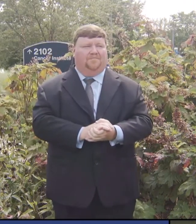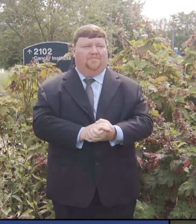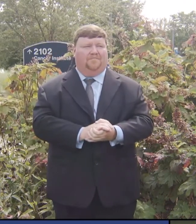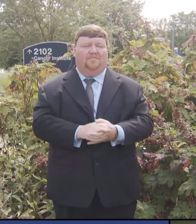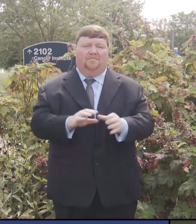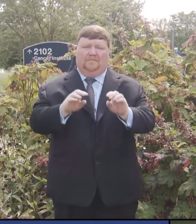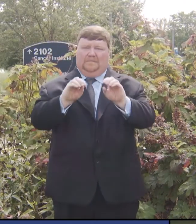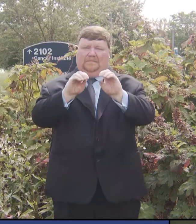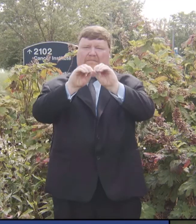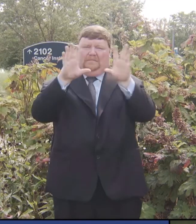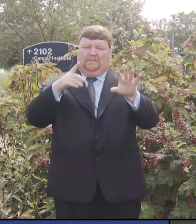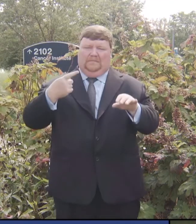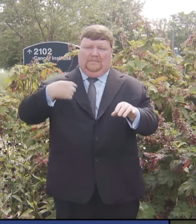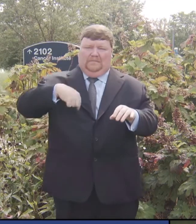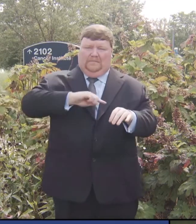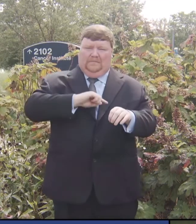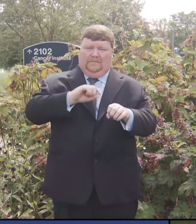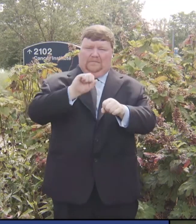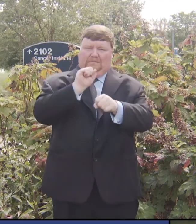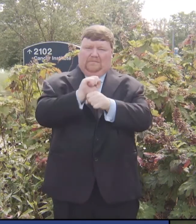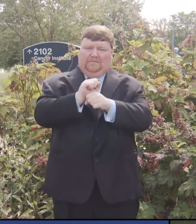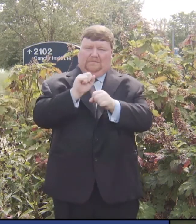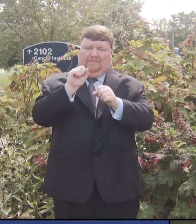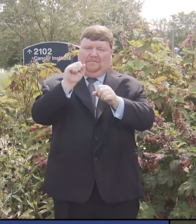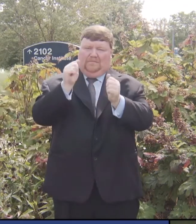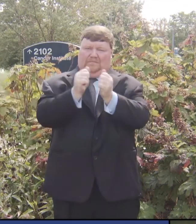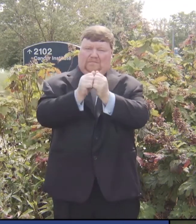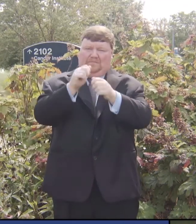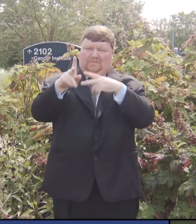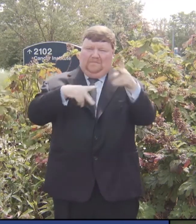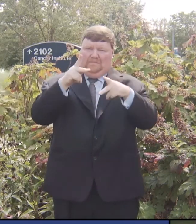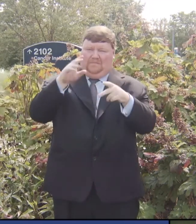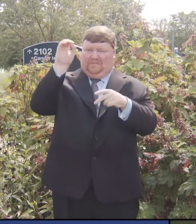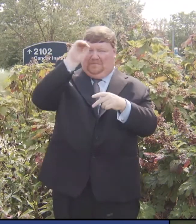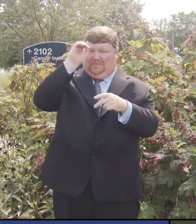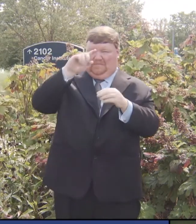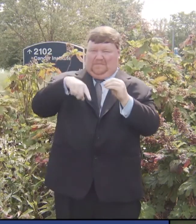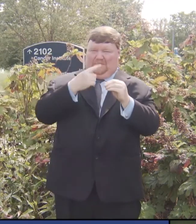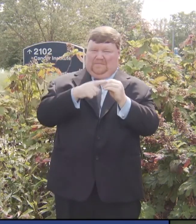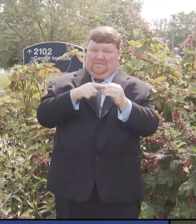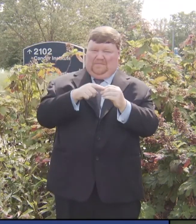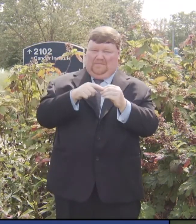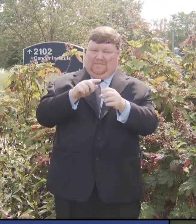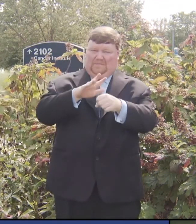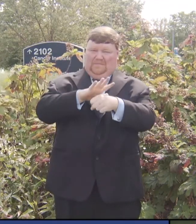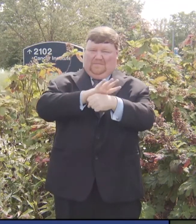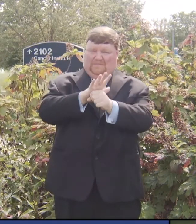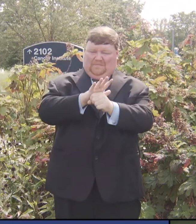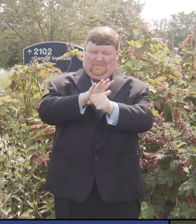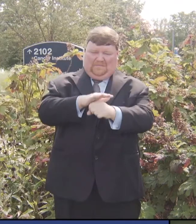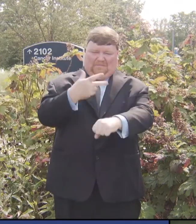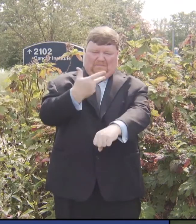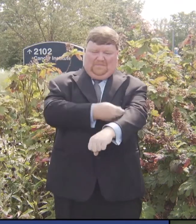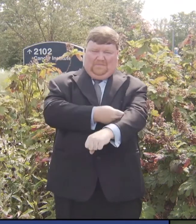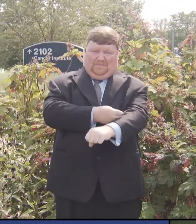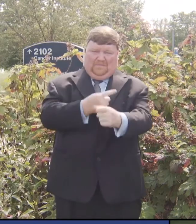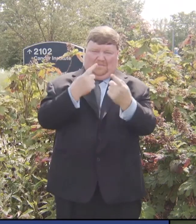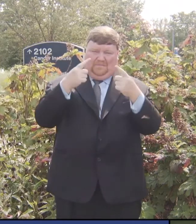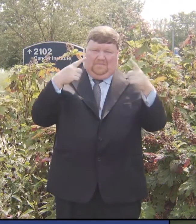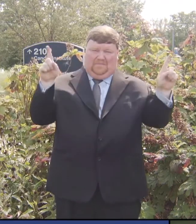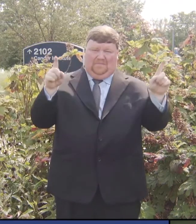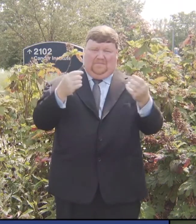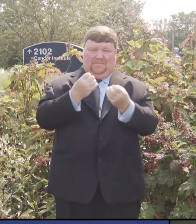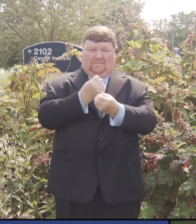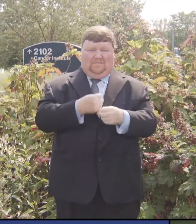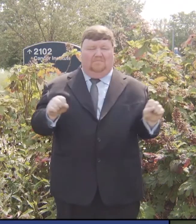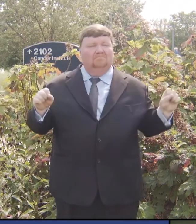So obviously we're working through everybody's opinions about the vaccine effectiveness and safety. I think that's the prime concern. Initially,